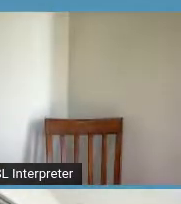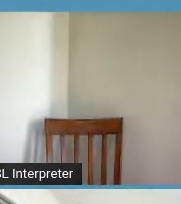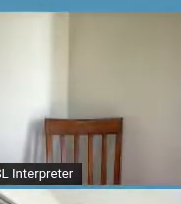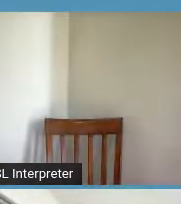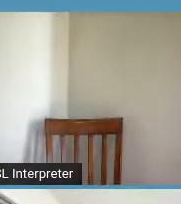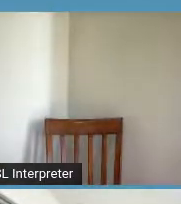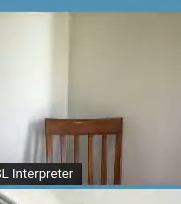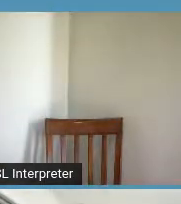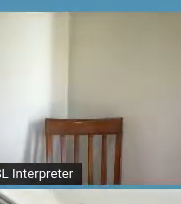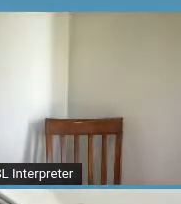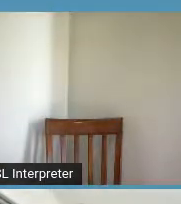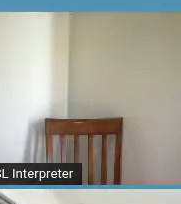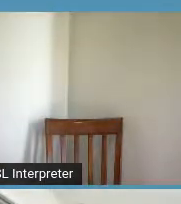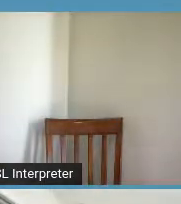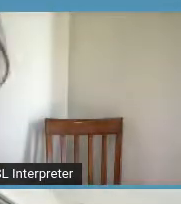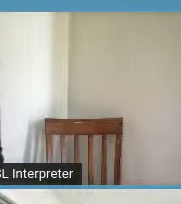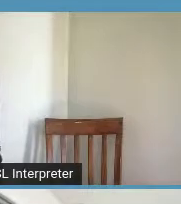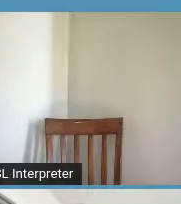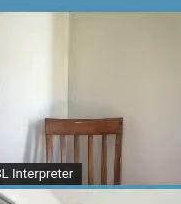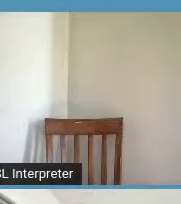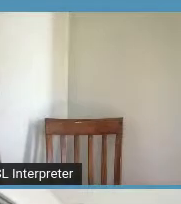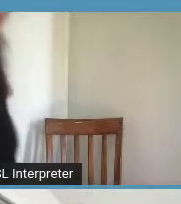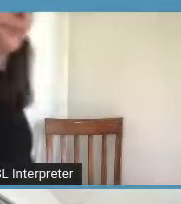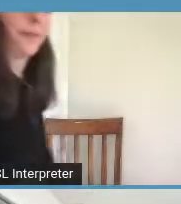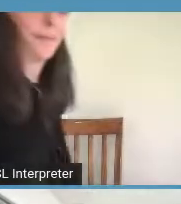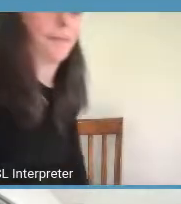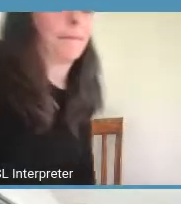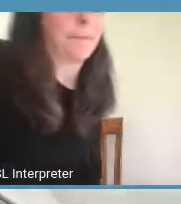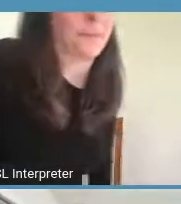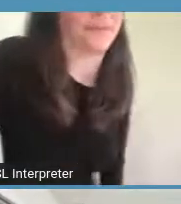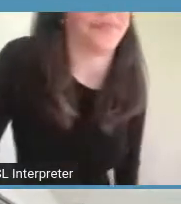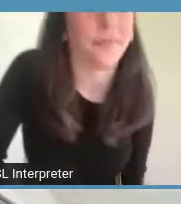Okay. So now we're going to do a deep dive.